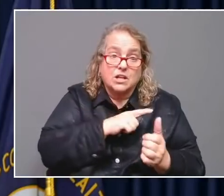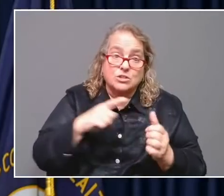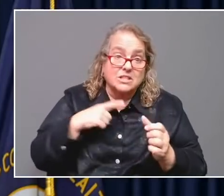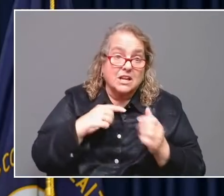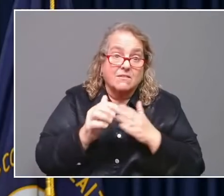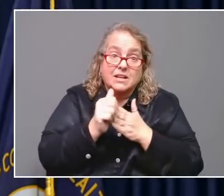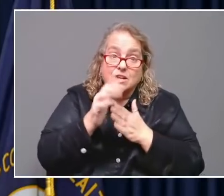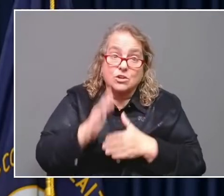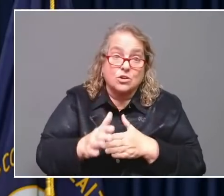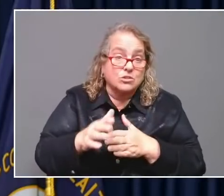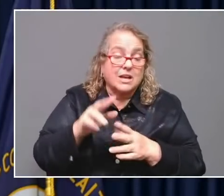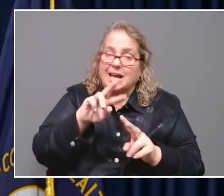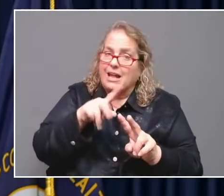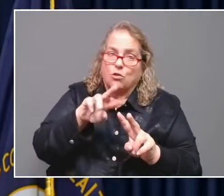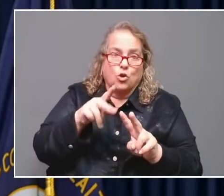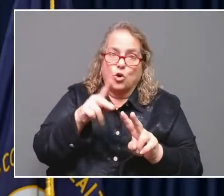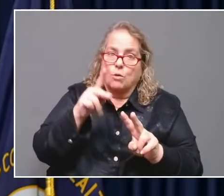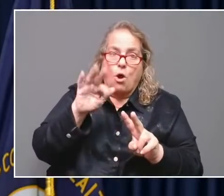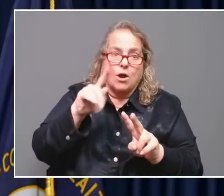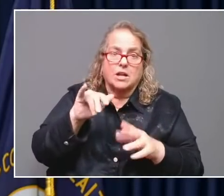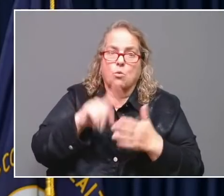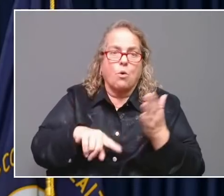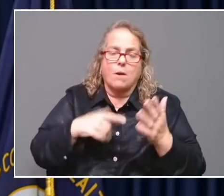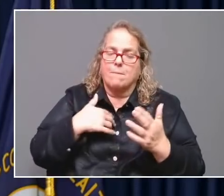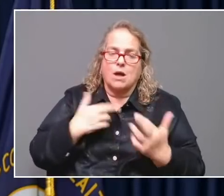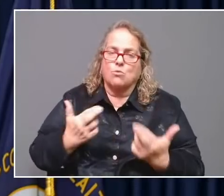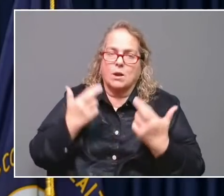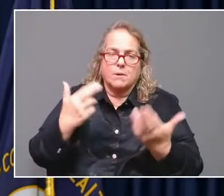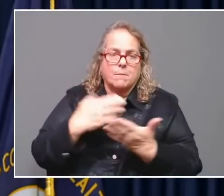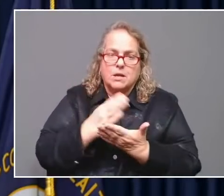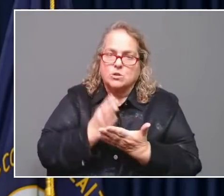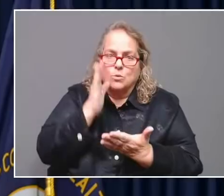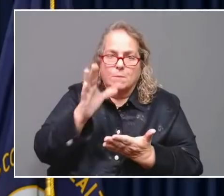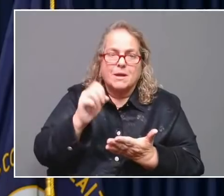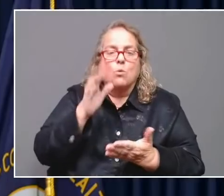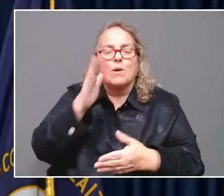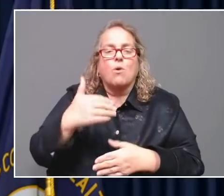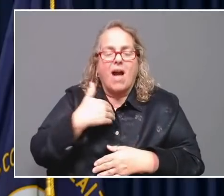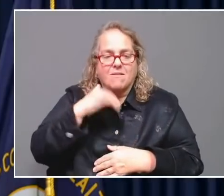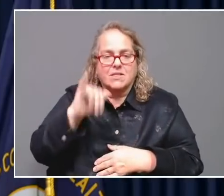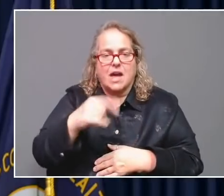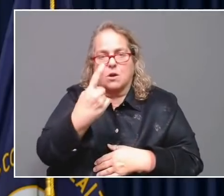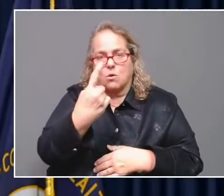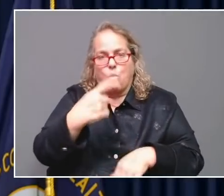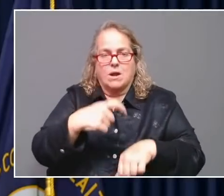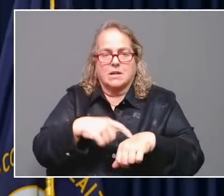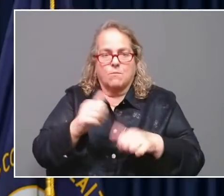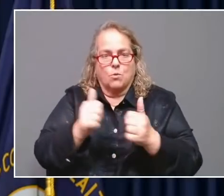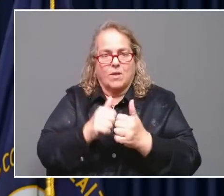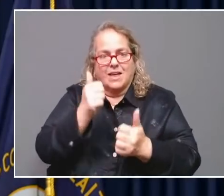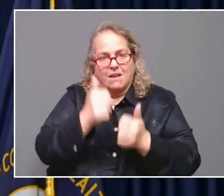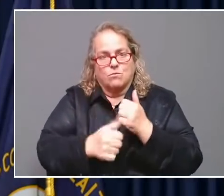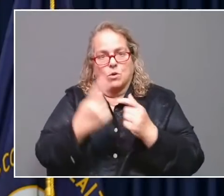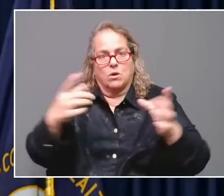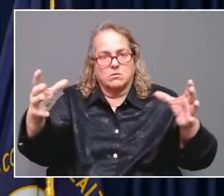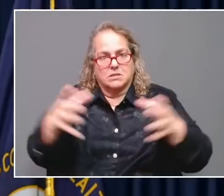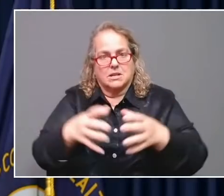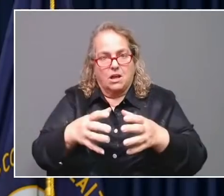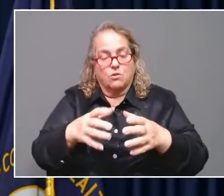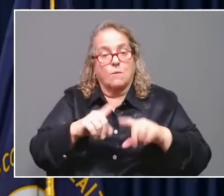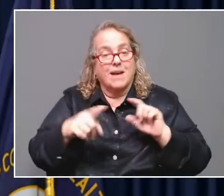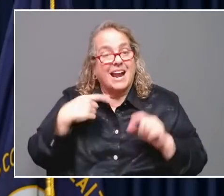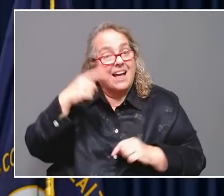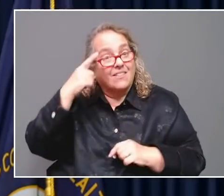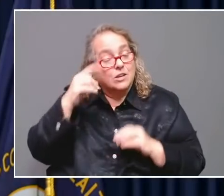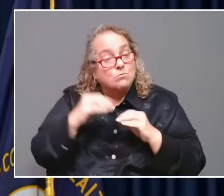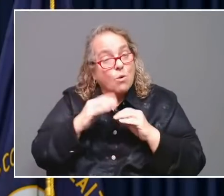either party about what my recommended budget's going to be. We're going to have those at one time together. But I think it's more than fair to